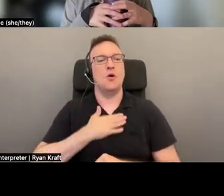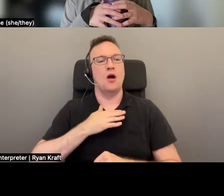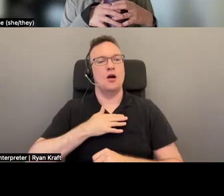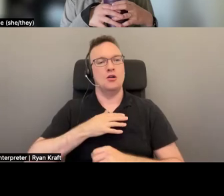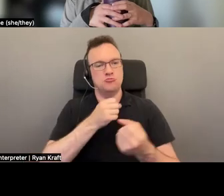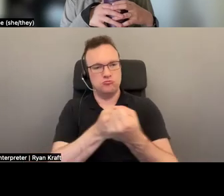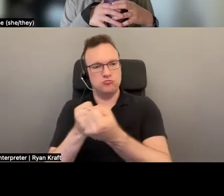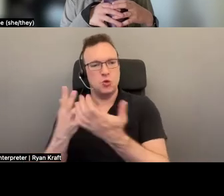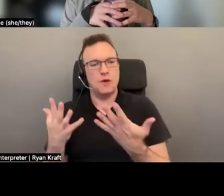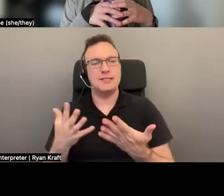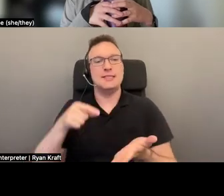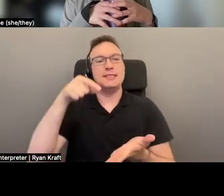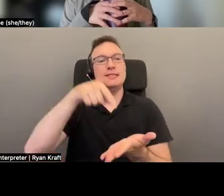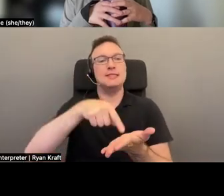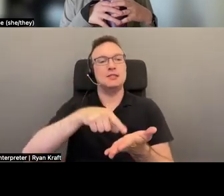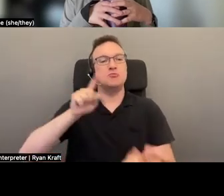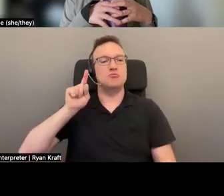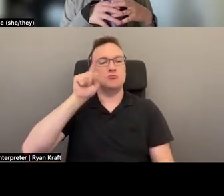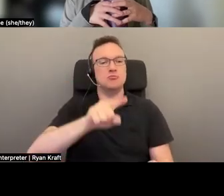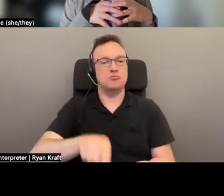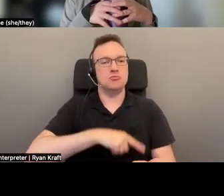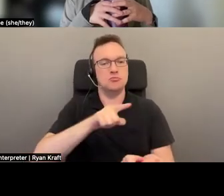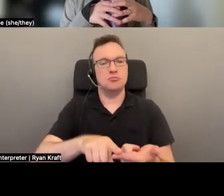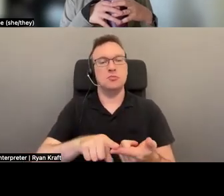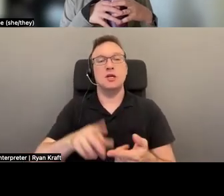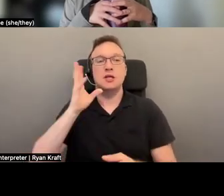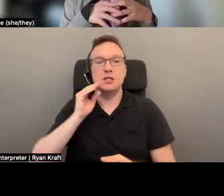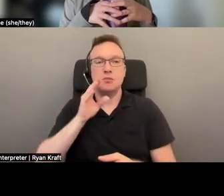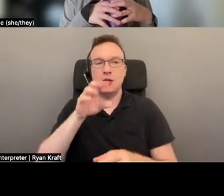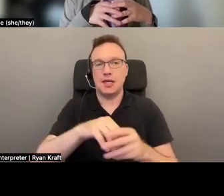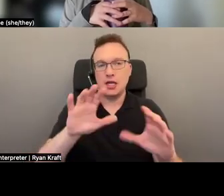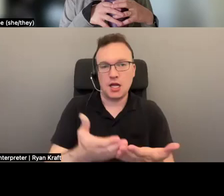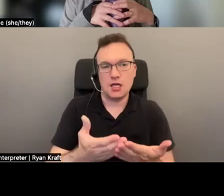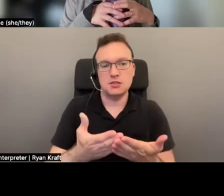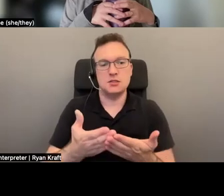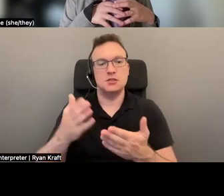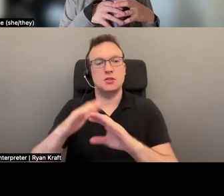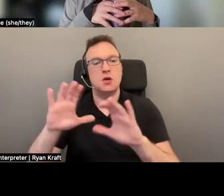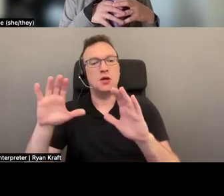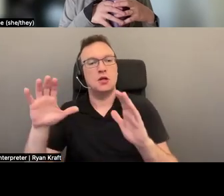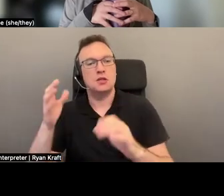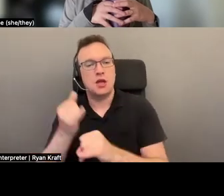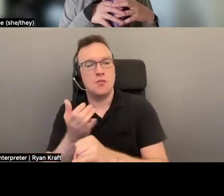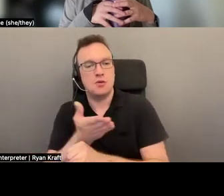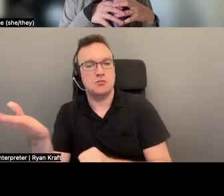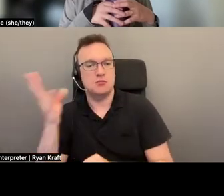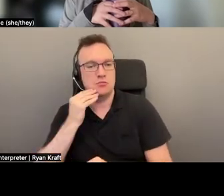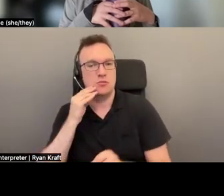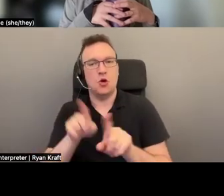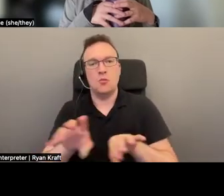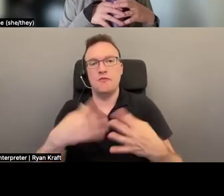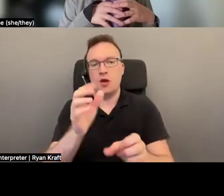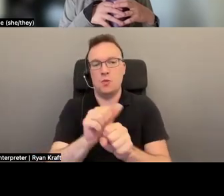debt reduction, in-class and on-class experience, providing employment.